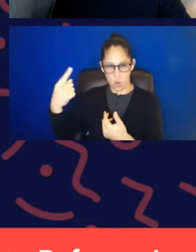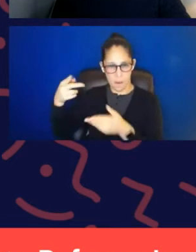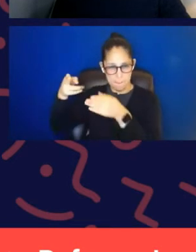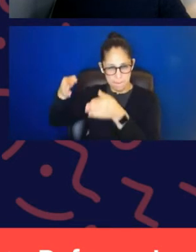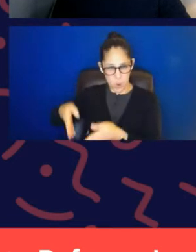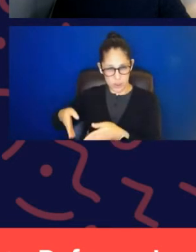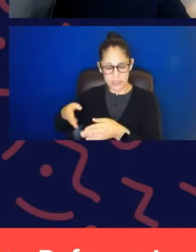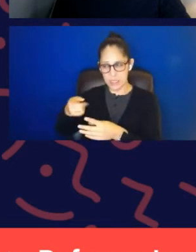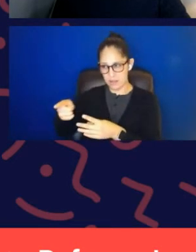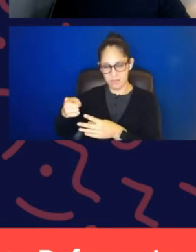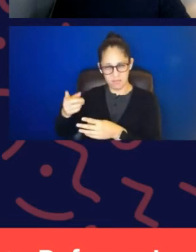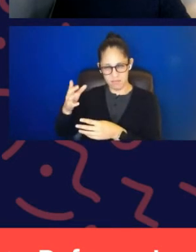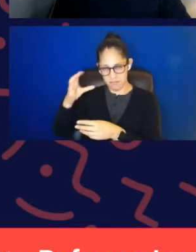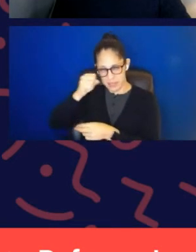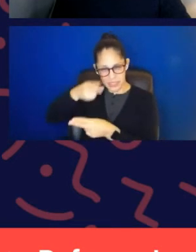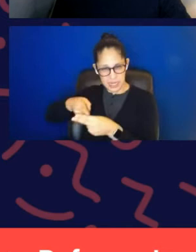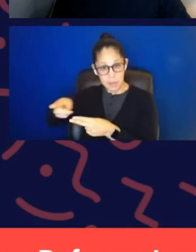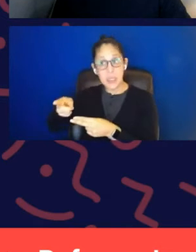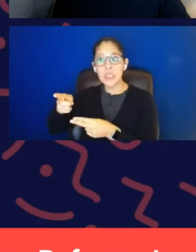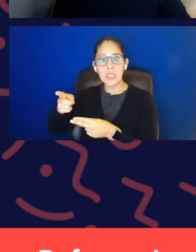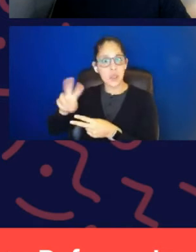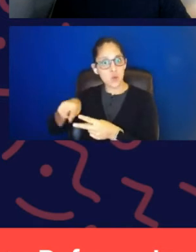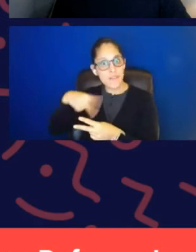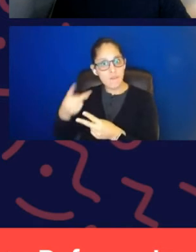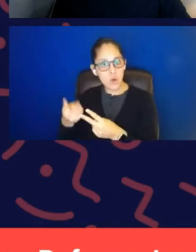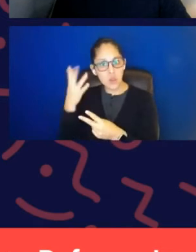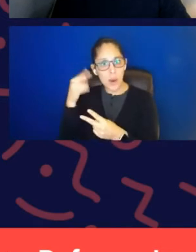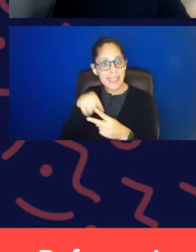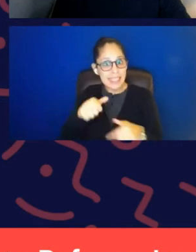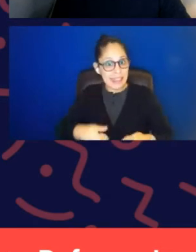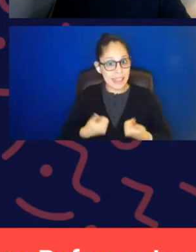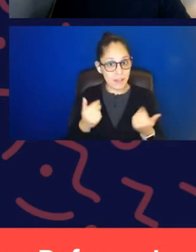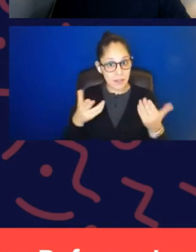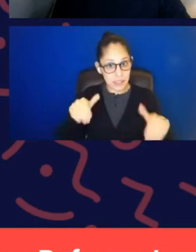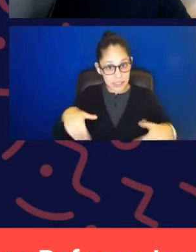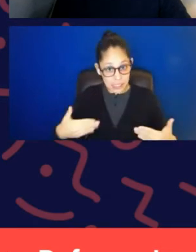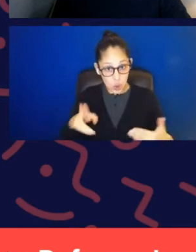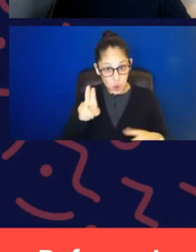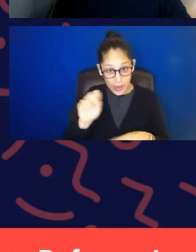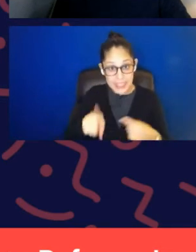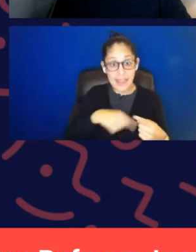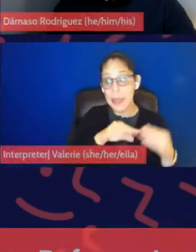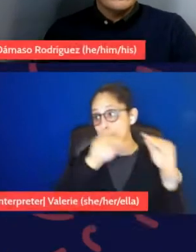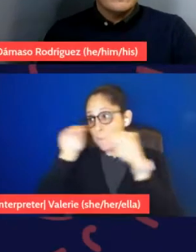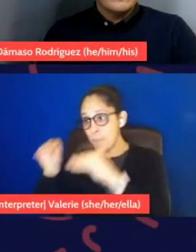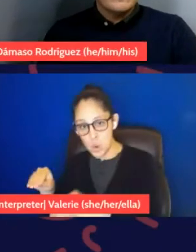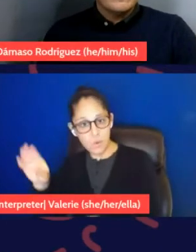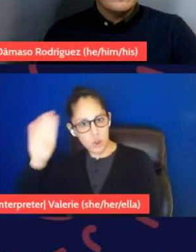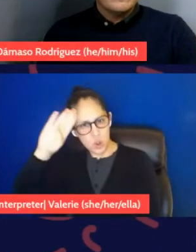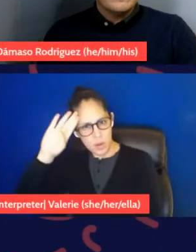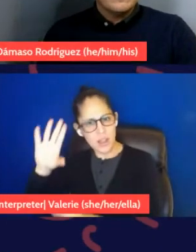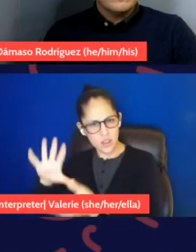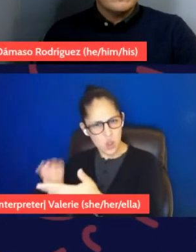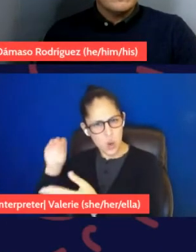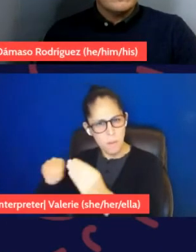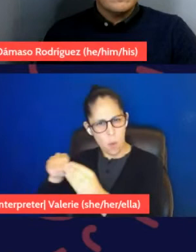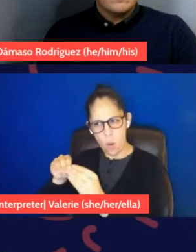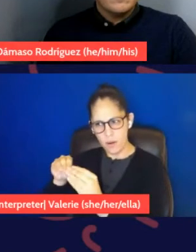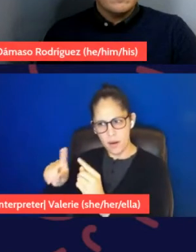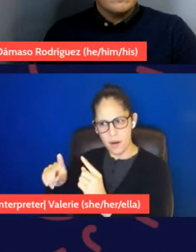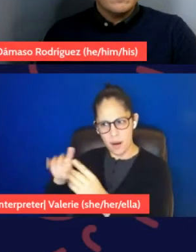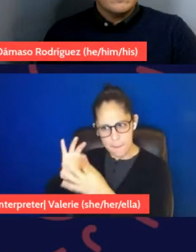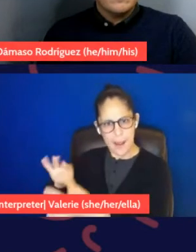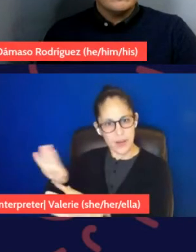because he travels back to Cuba to learn about his past and his family. But it's about